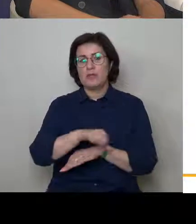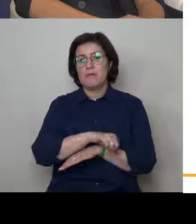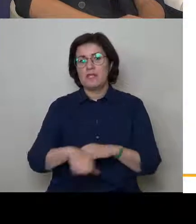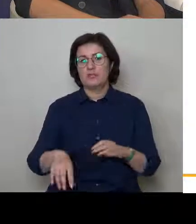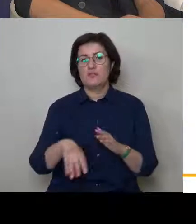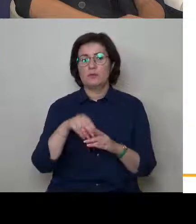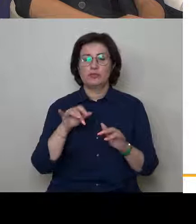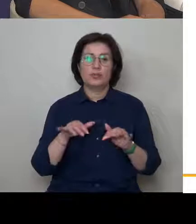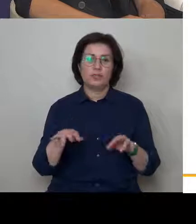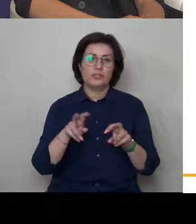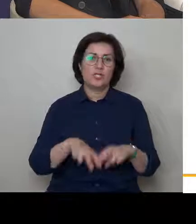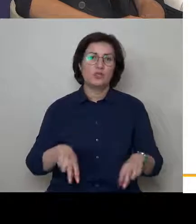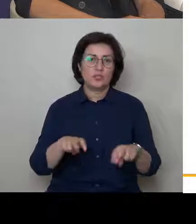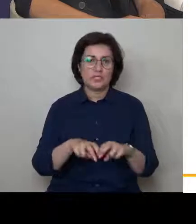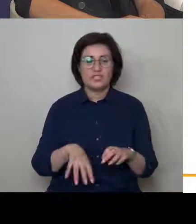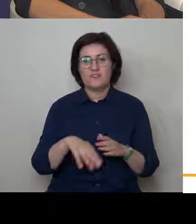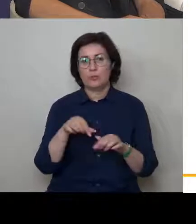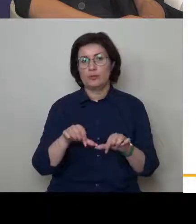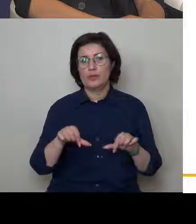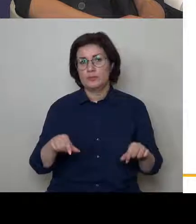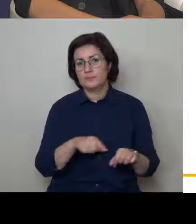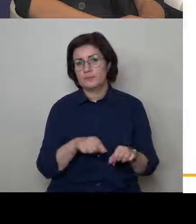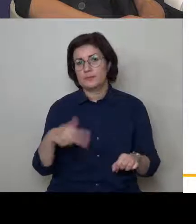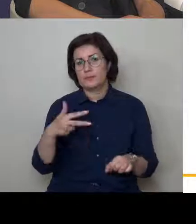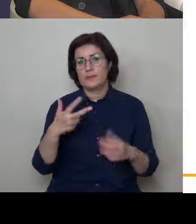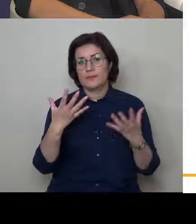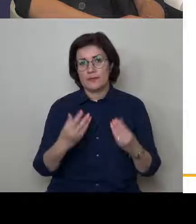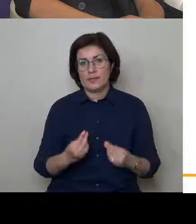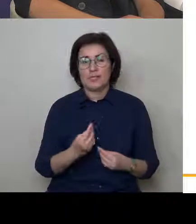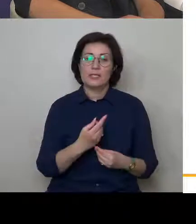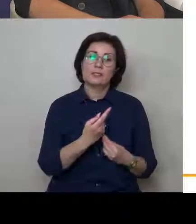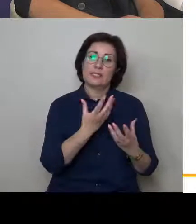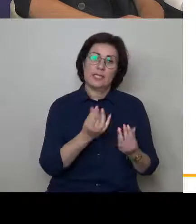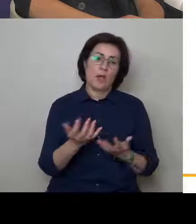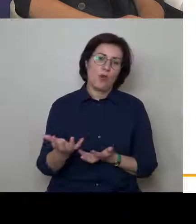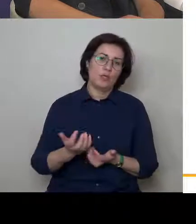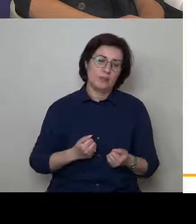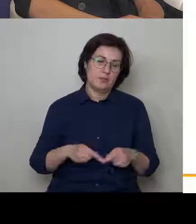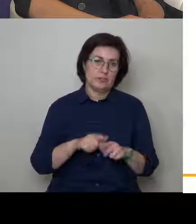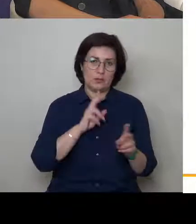complaint related to the tabulation of the votes.